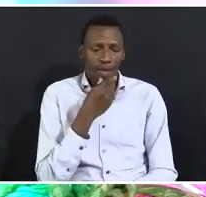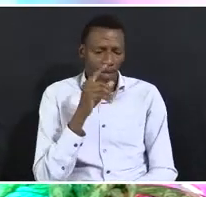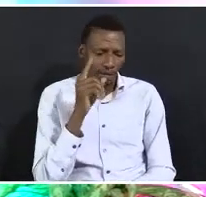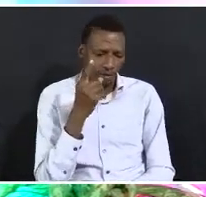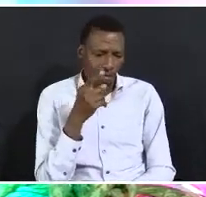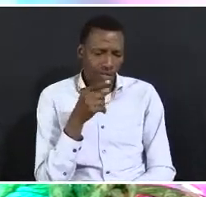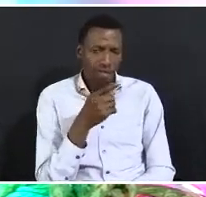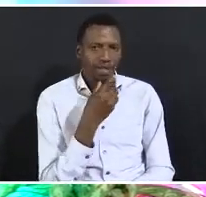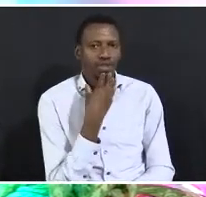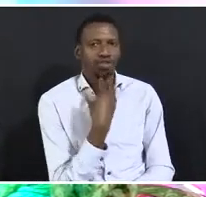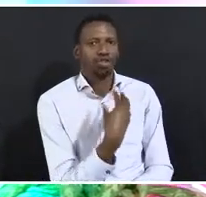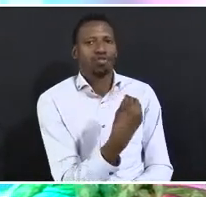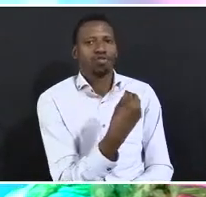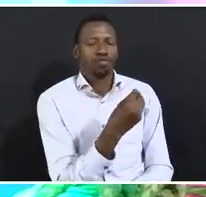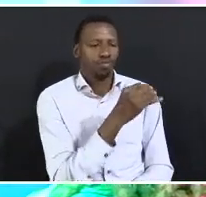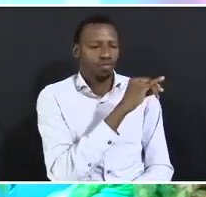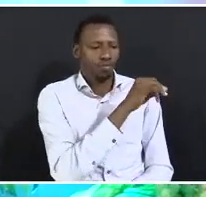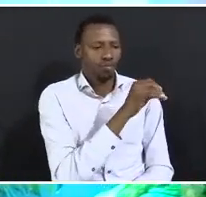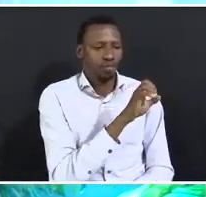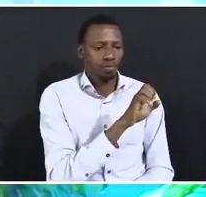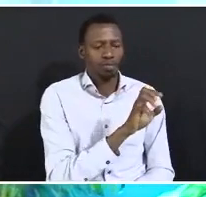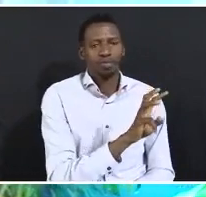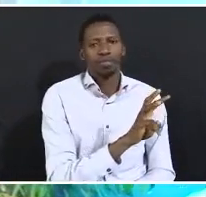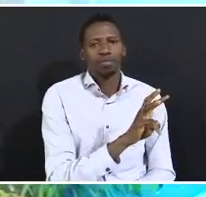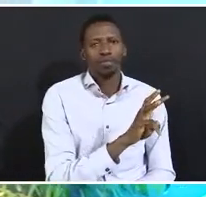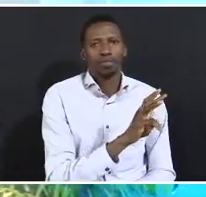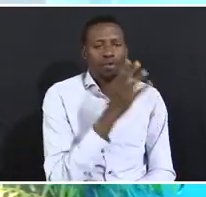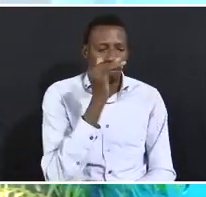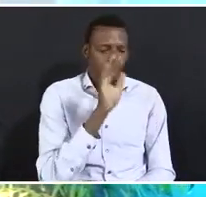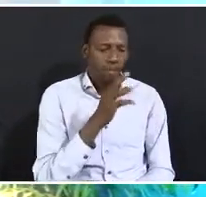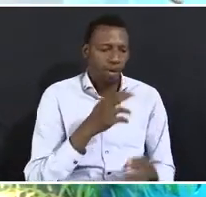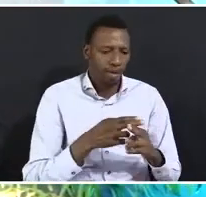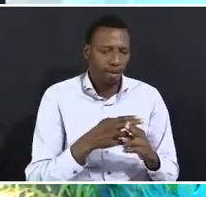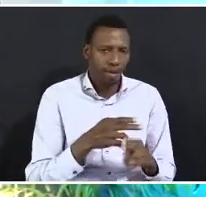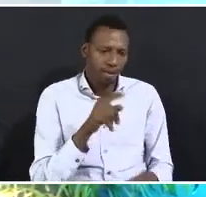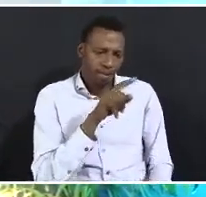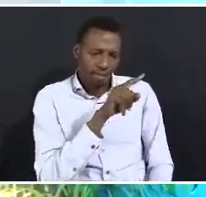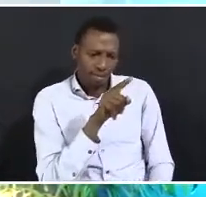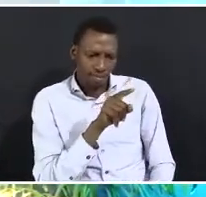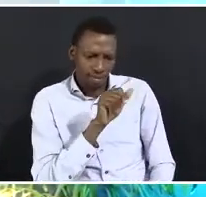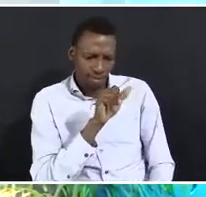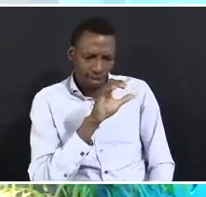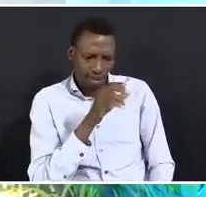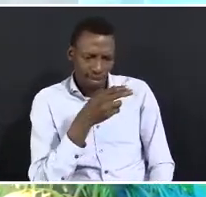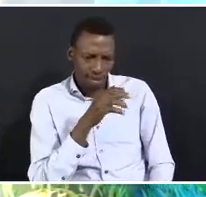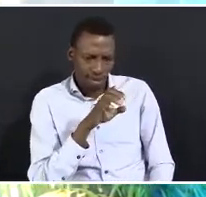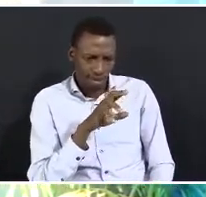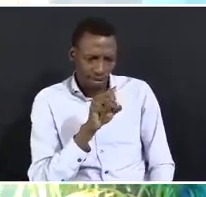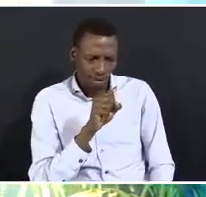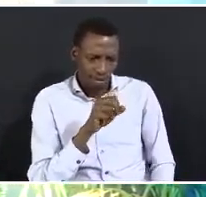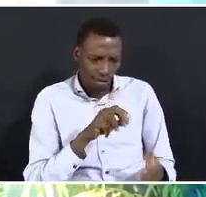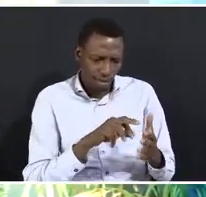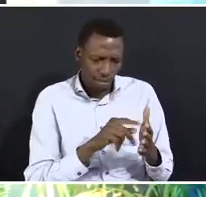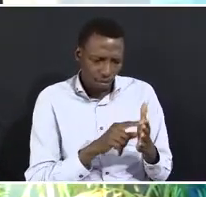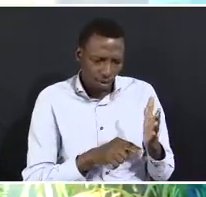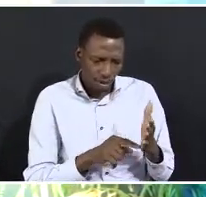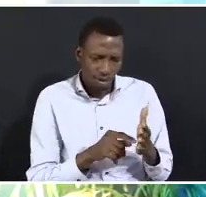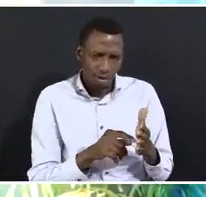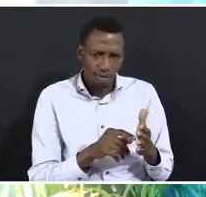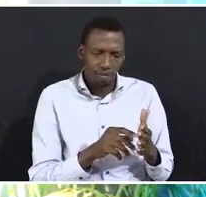is a Jew because of his name. Because the name Zacchaeus simply means innocent,